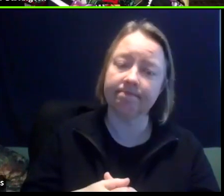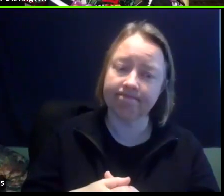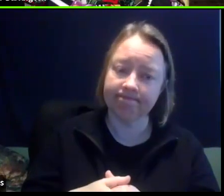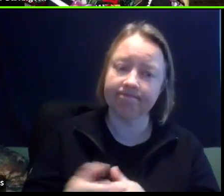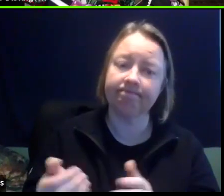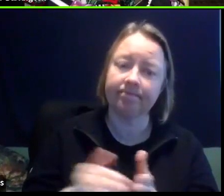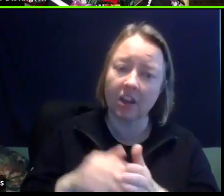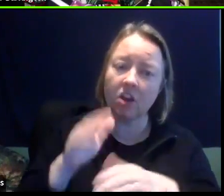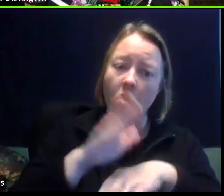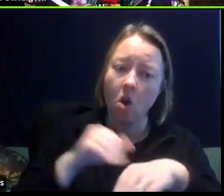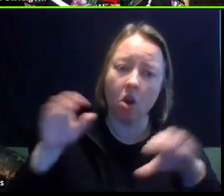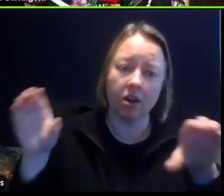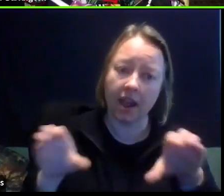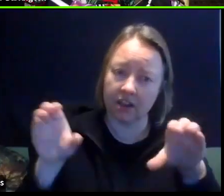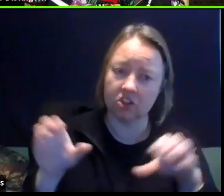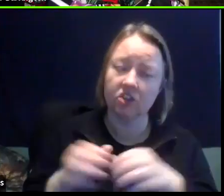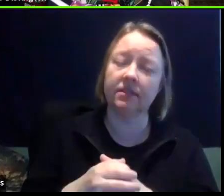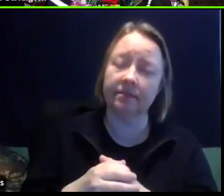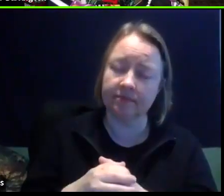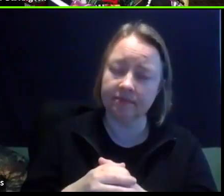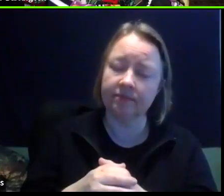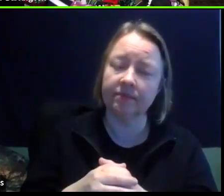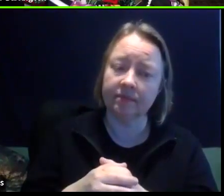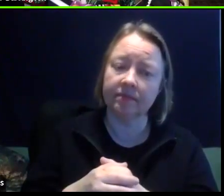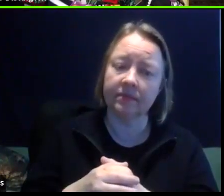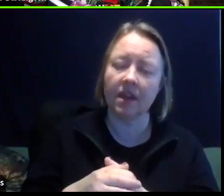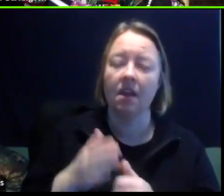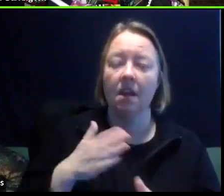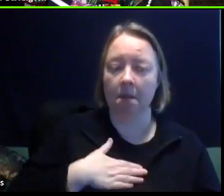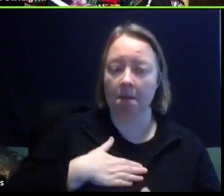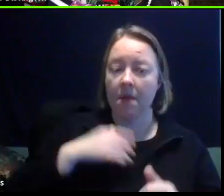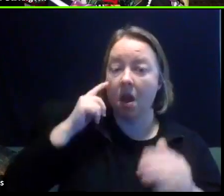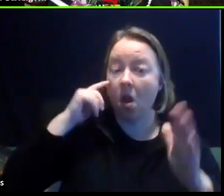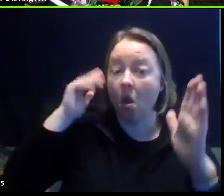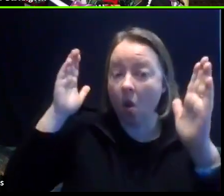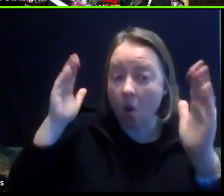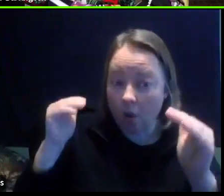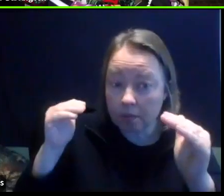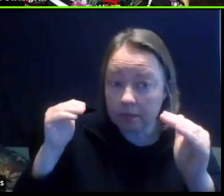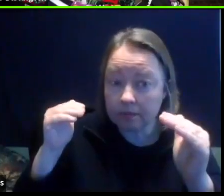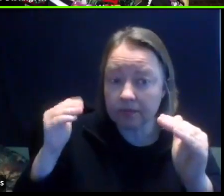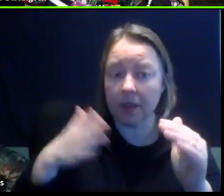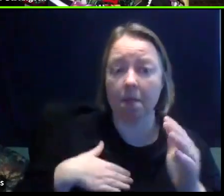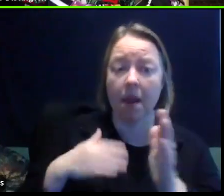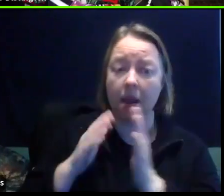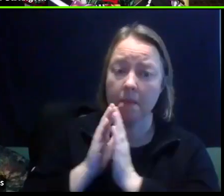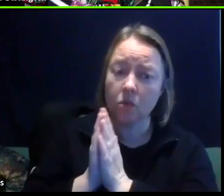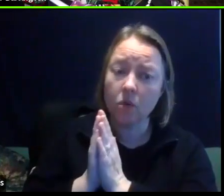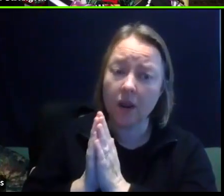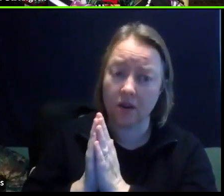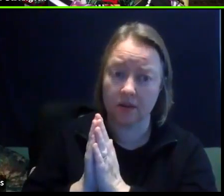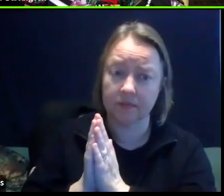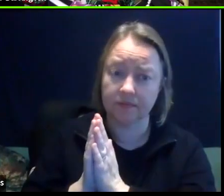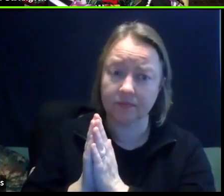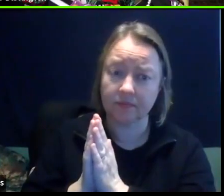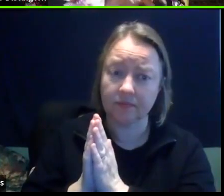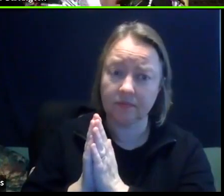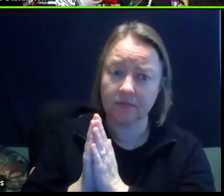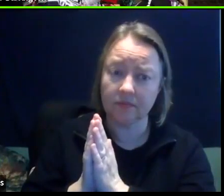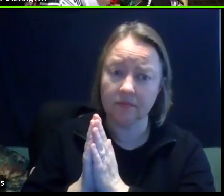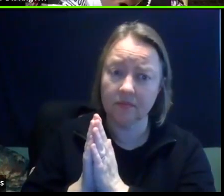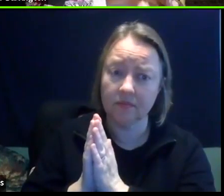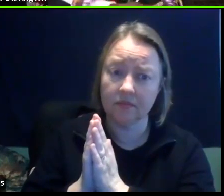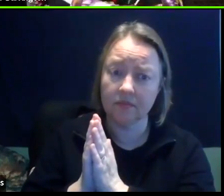It's a call to action. And it is my hopes and it is my prayer that